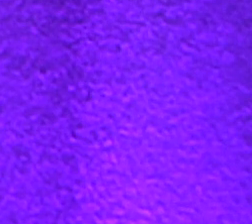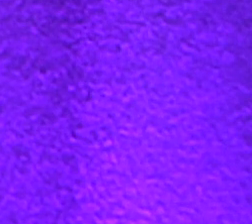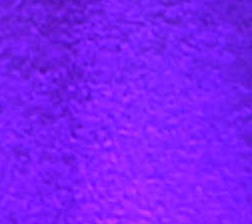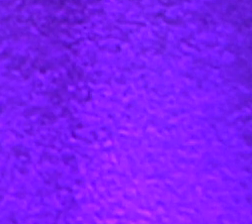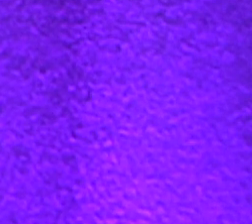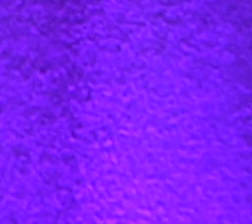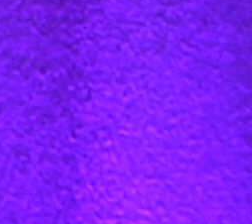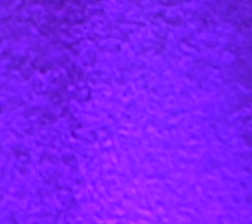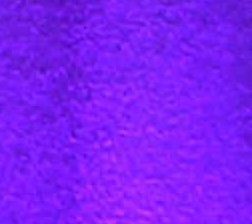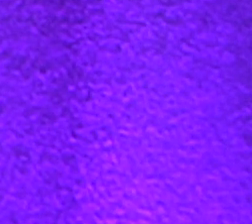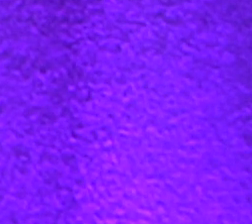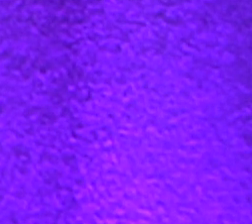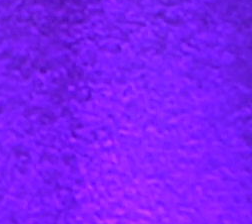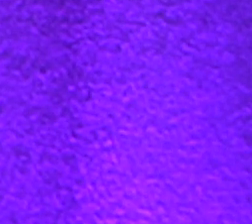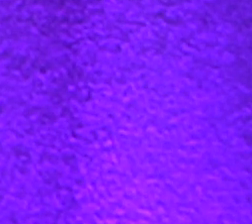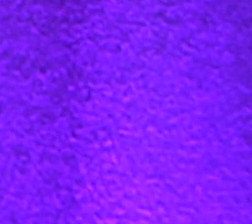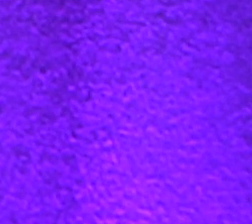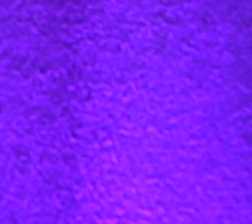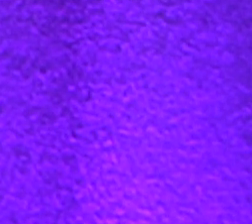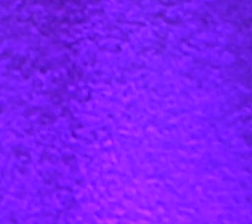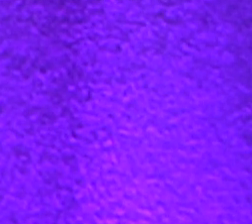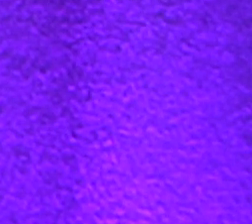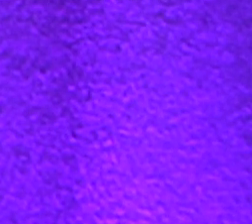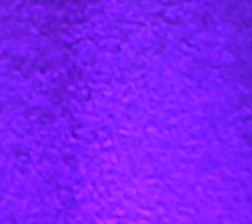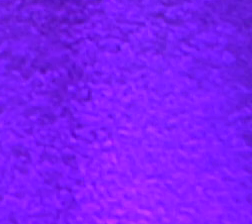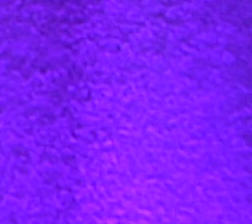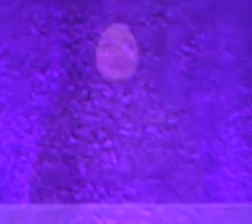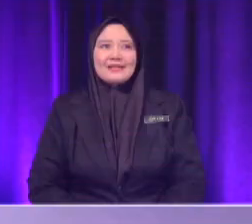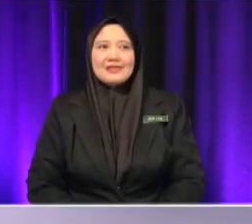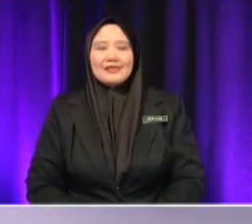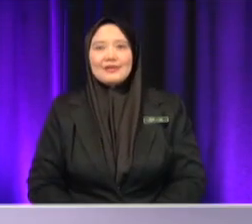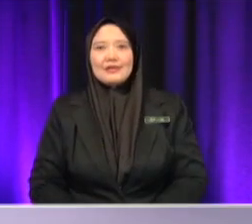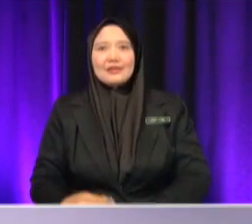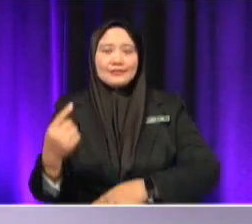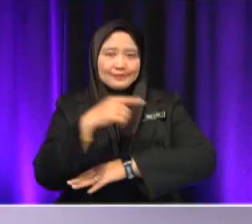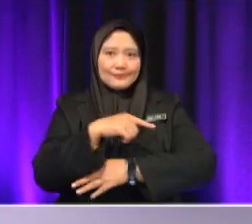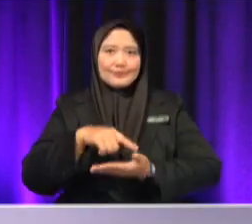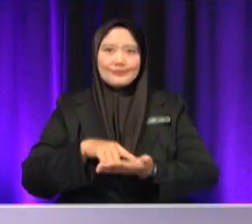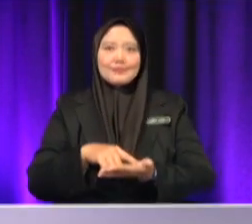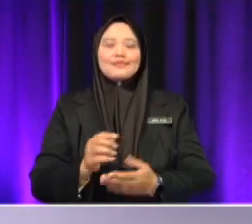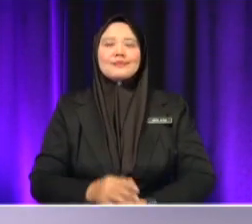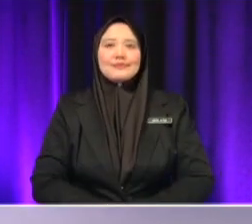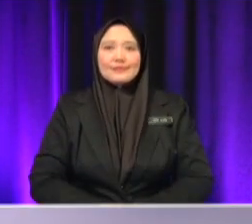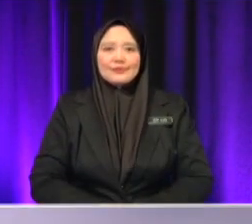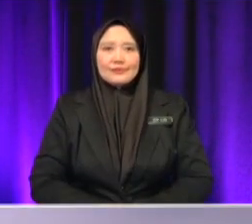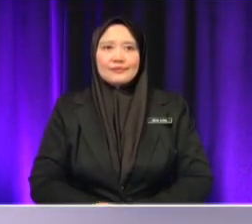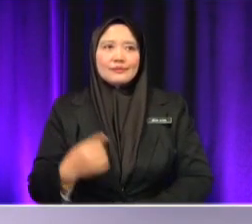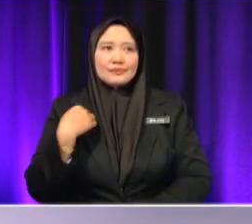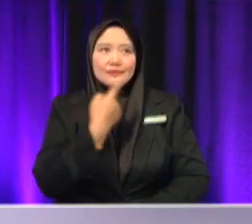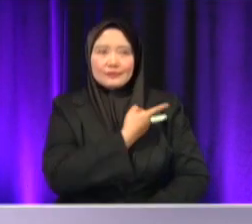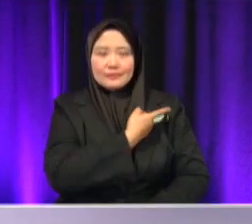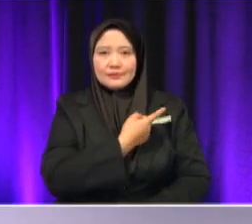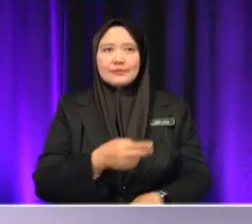teacher Ilda. How are you doing there? All right, great. It's good to have you here with us. Now, before we talk about